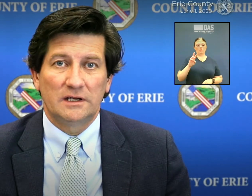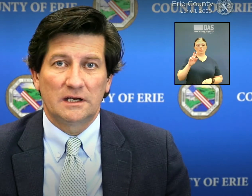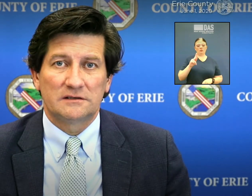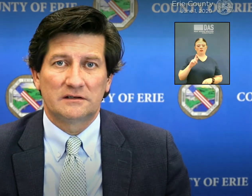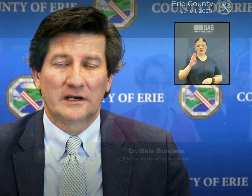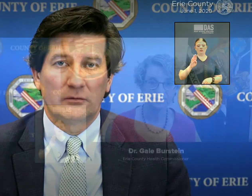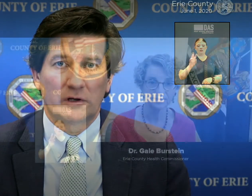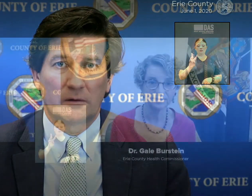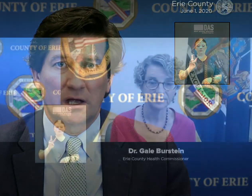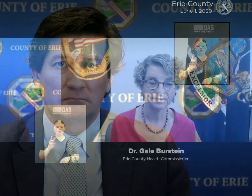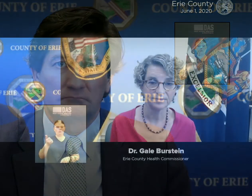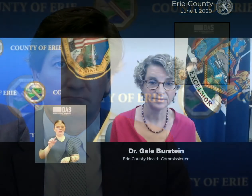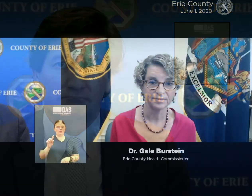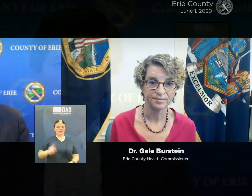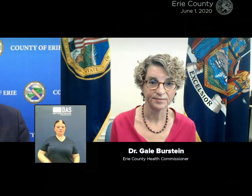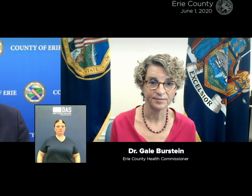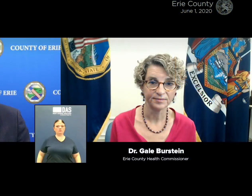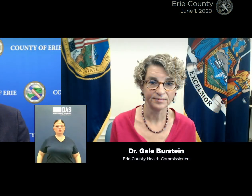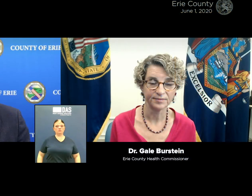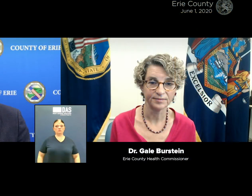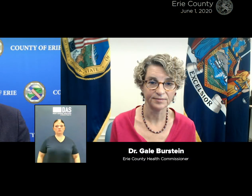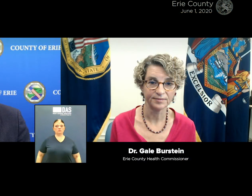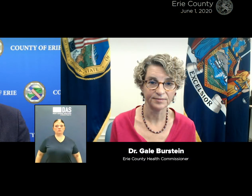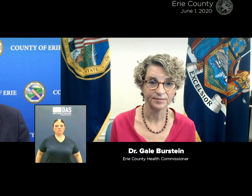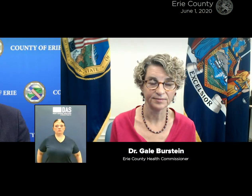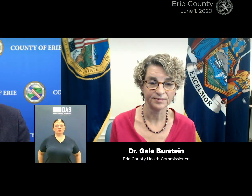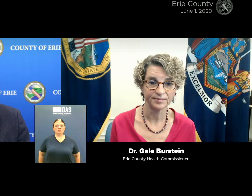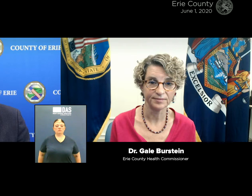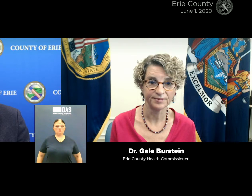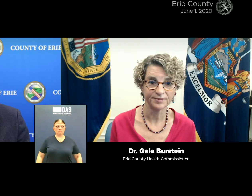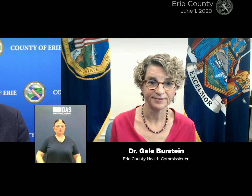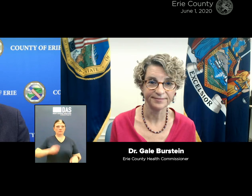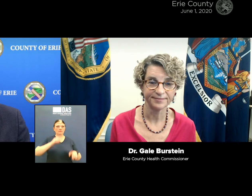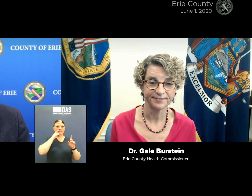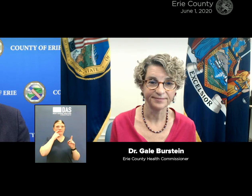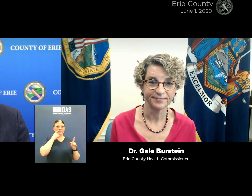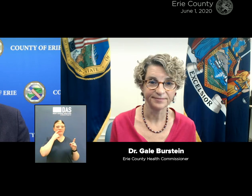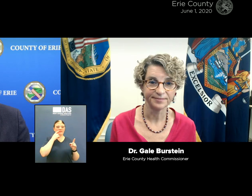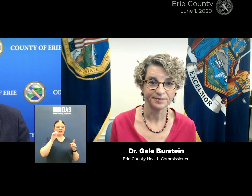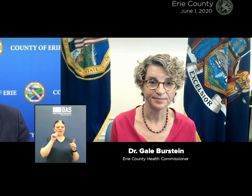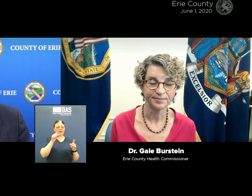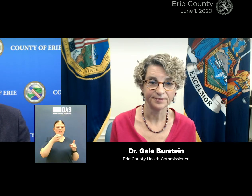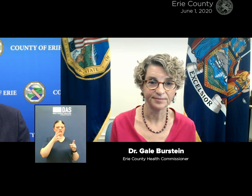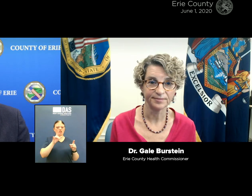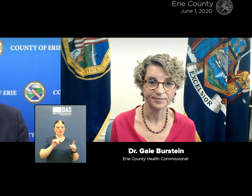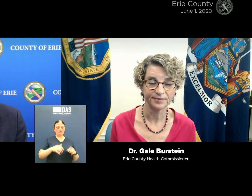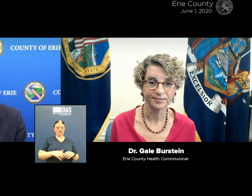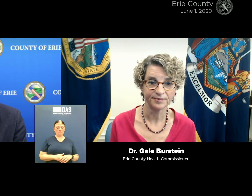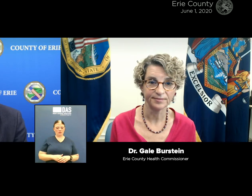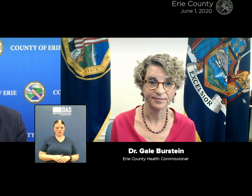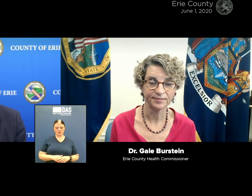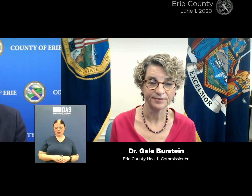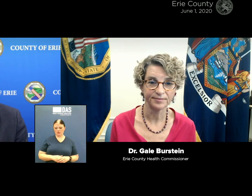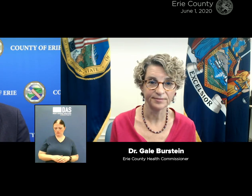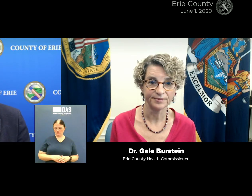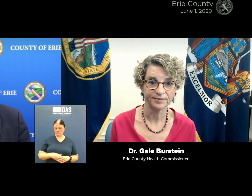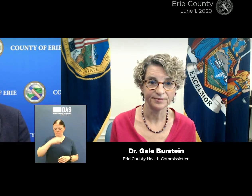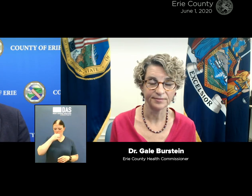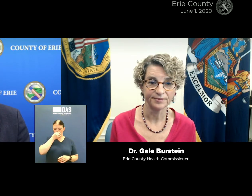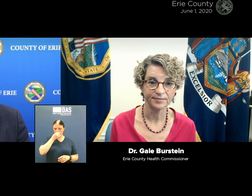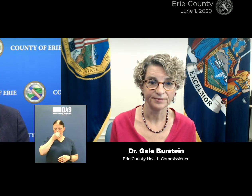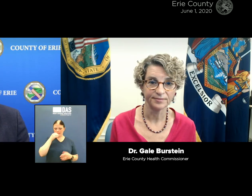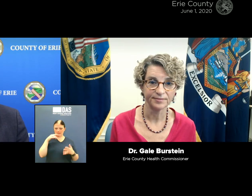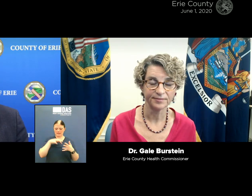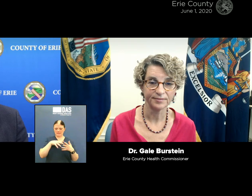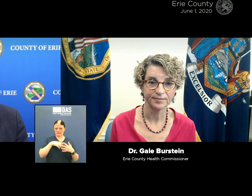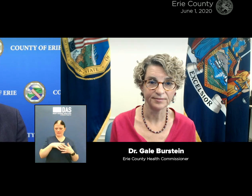WKBW TV, and did anyone come on? Hi, Mark. Yeah, Ashley Rowe here. Hi, Ashley. A recent study from